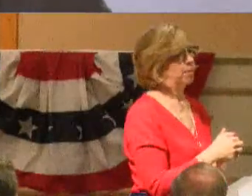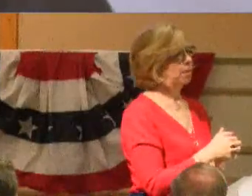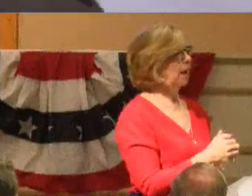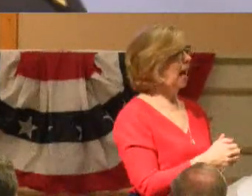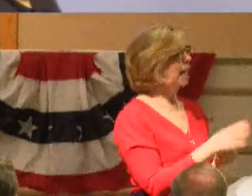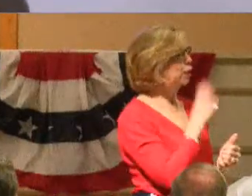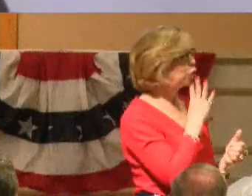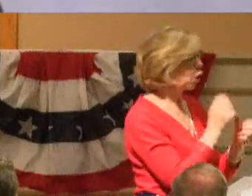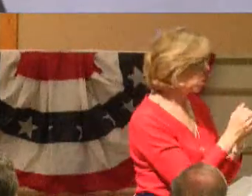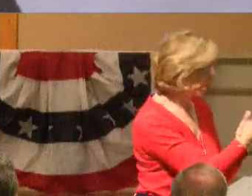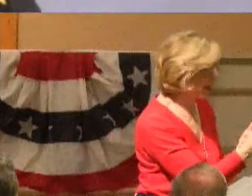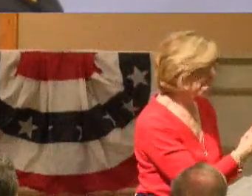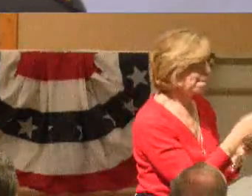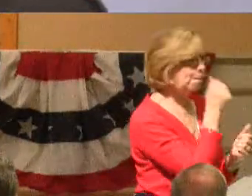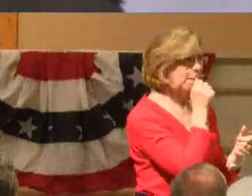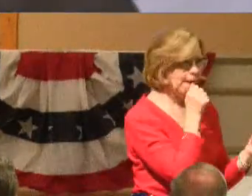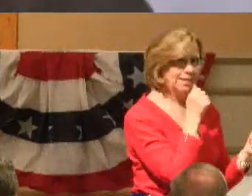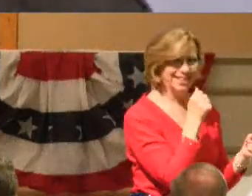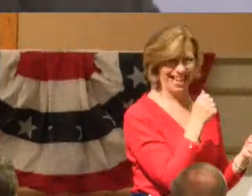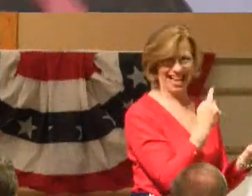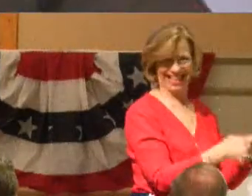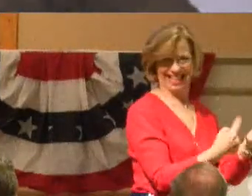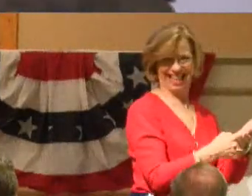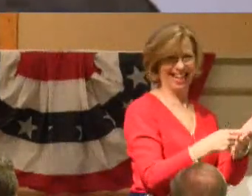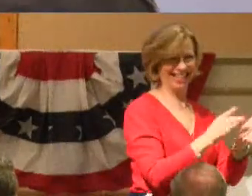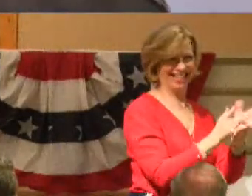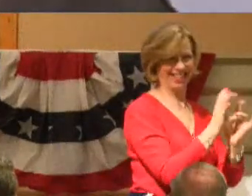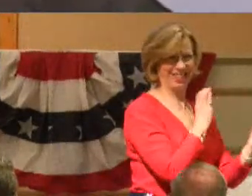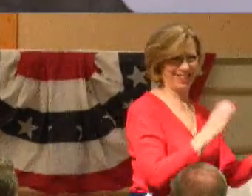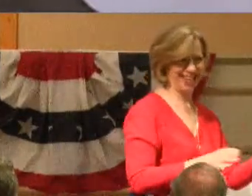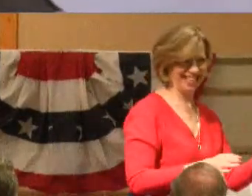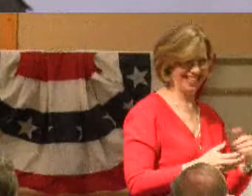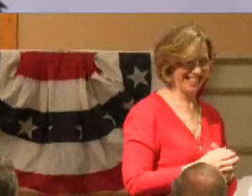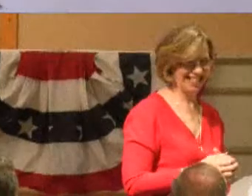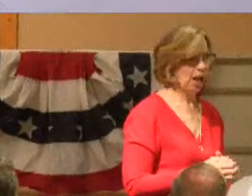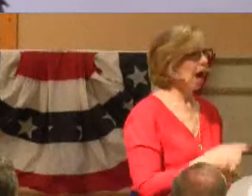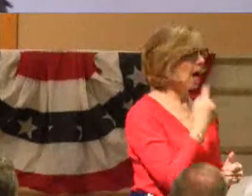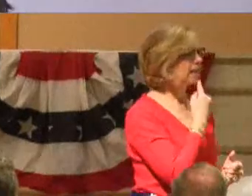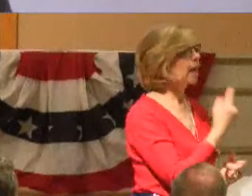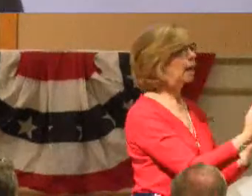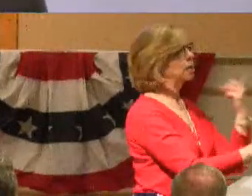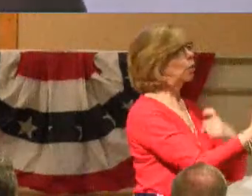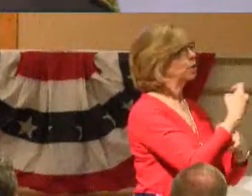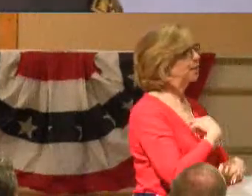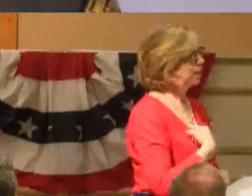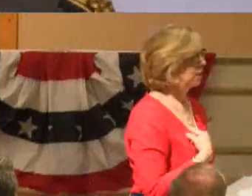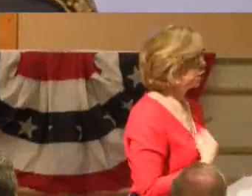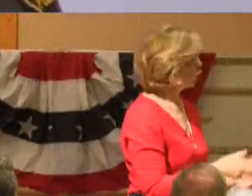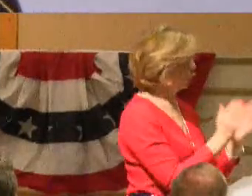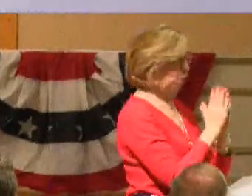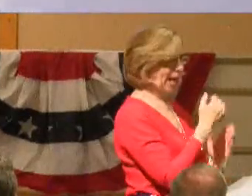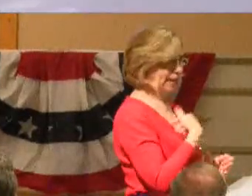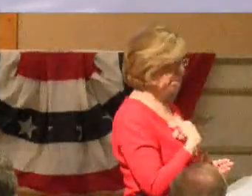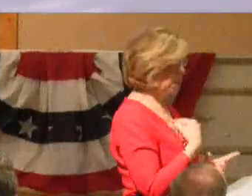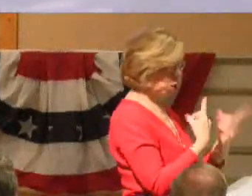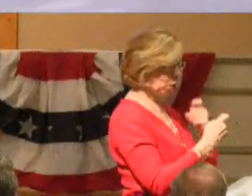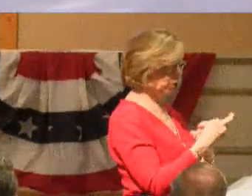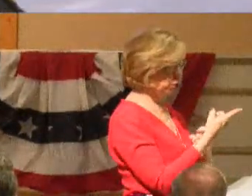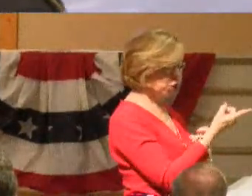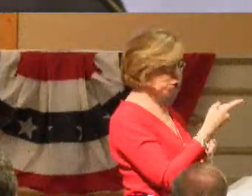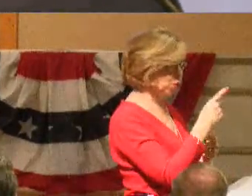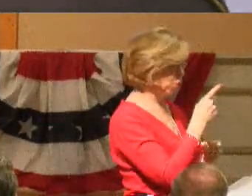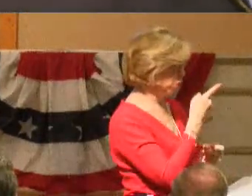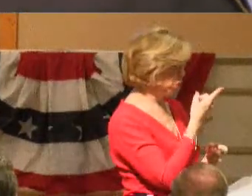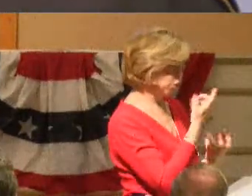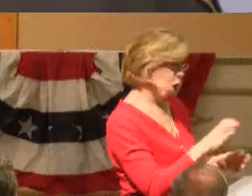talk about Jesus Christ. And so I'll talk to them and say, ask me anything you want. But don't ask me a question that you don't want the